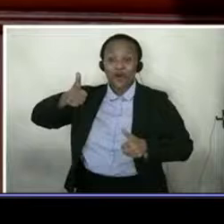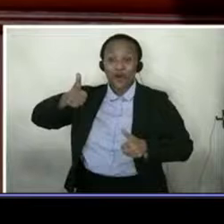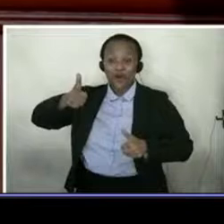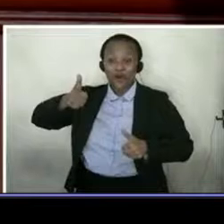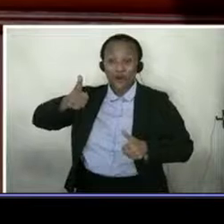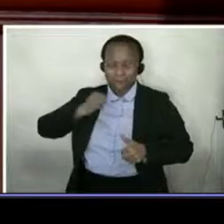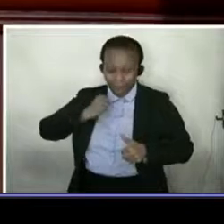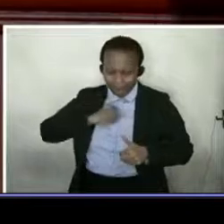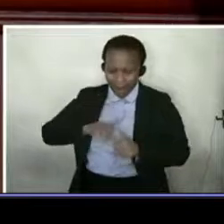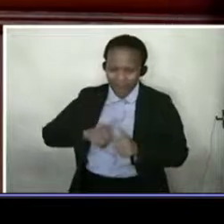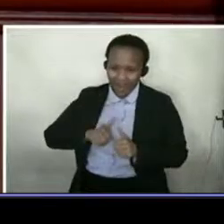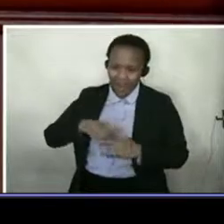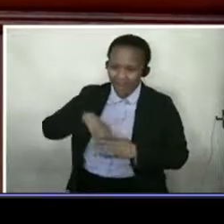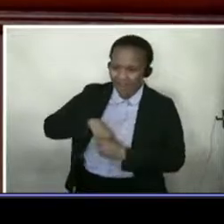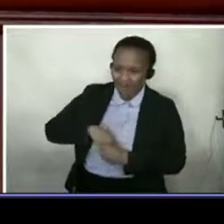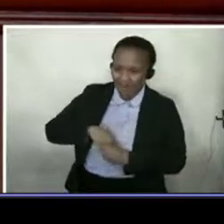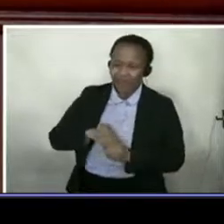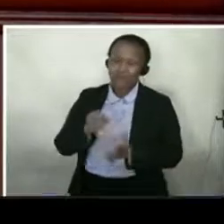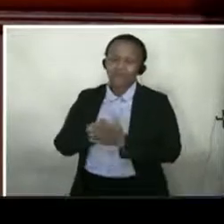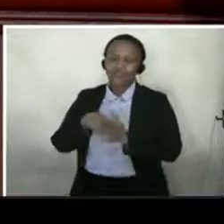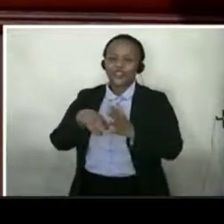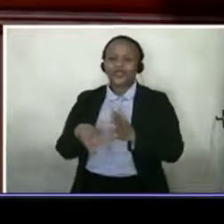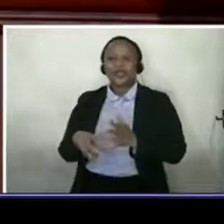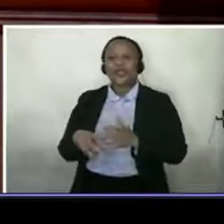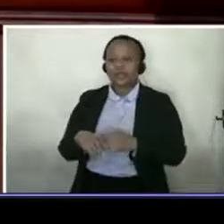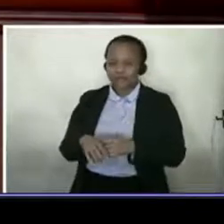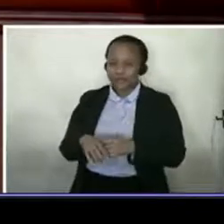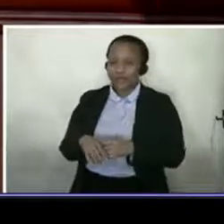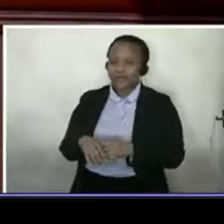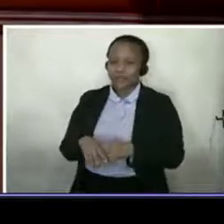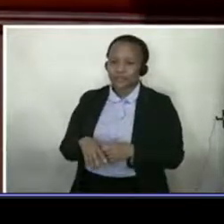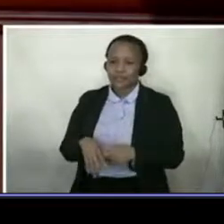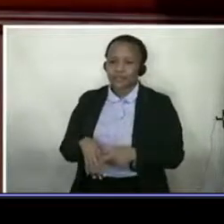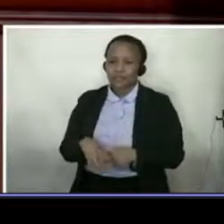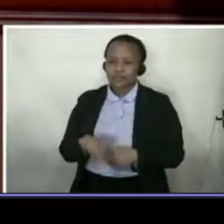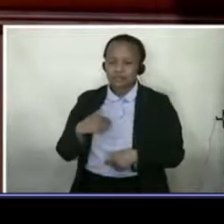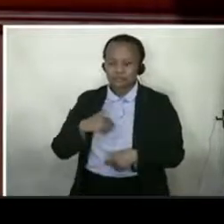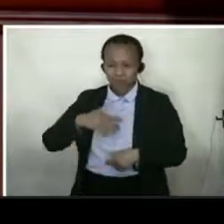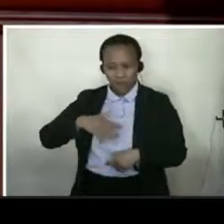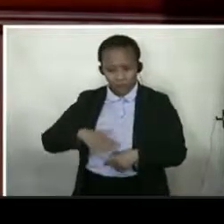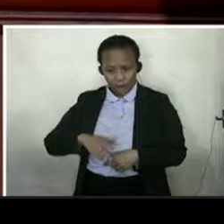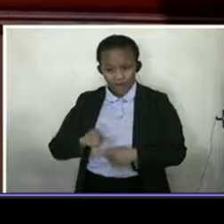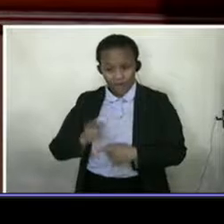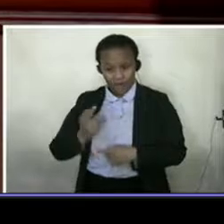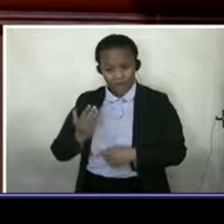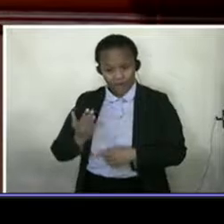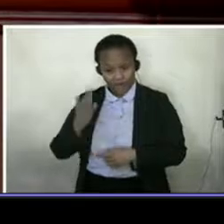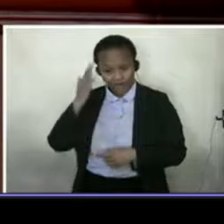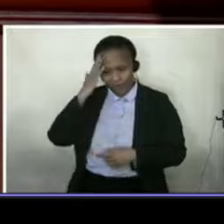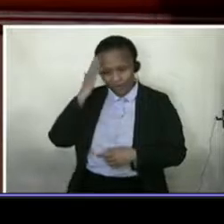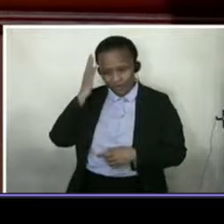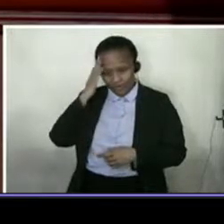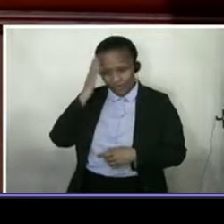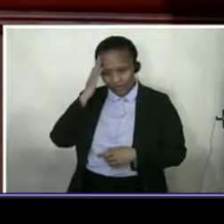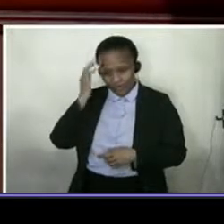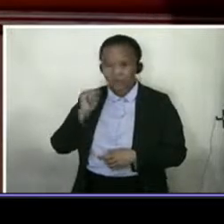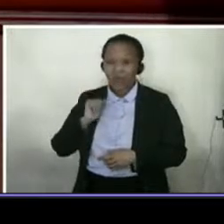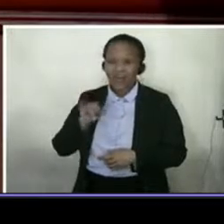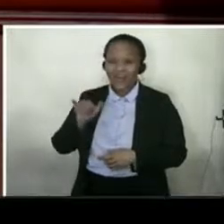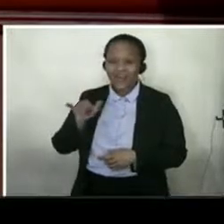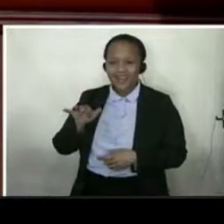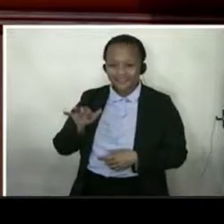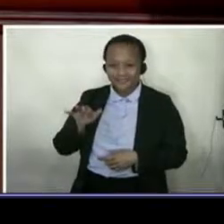fellow student at the same period, would want you to know, if you have